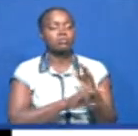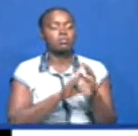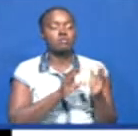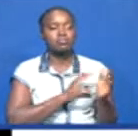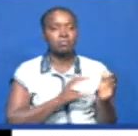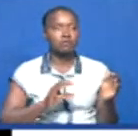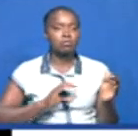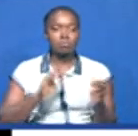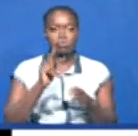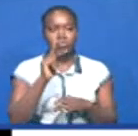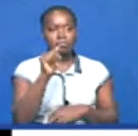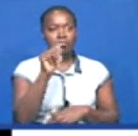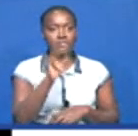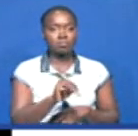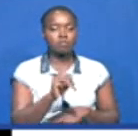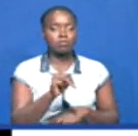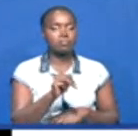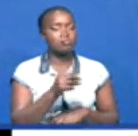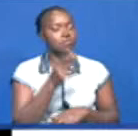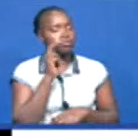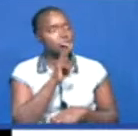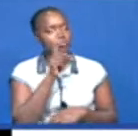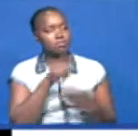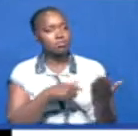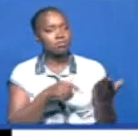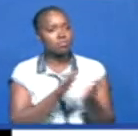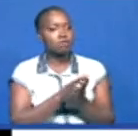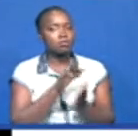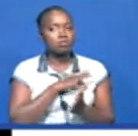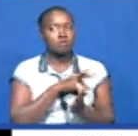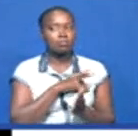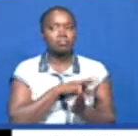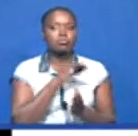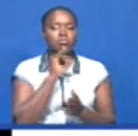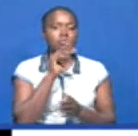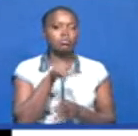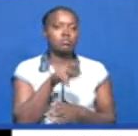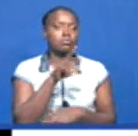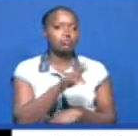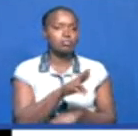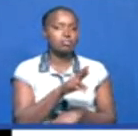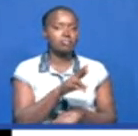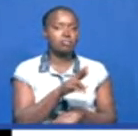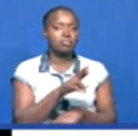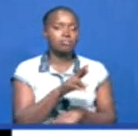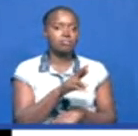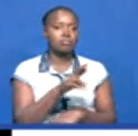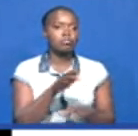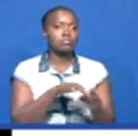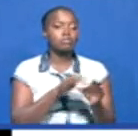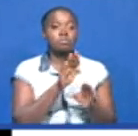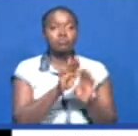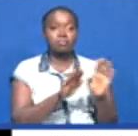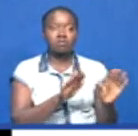Manufacturers. What do you see as the benefit of IPR recordation to your members?